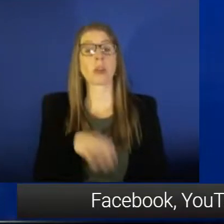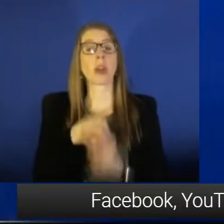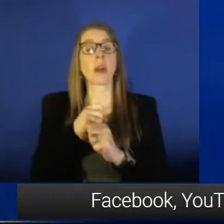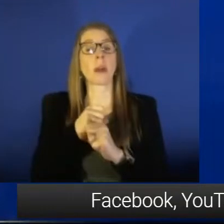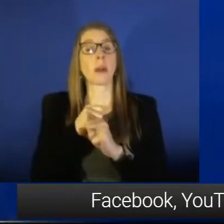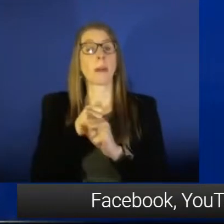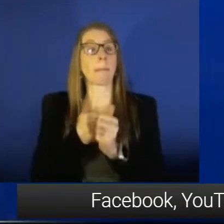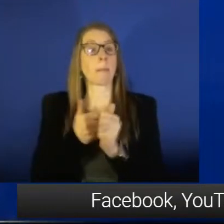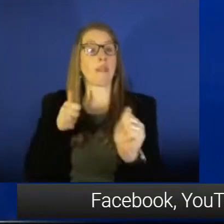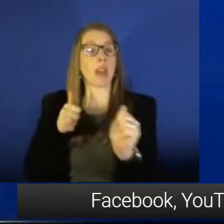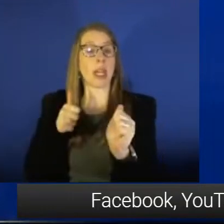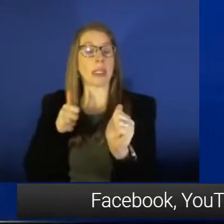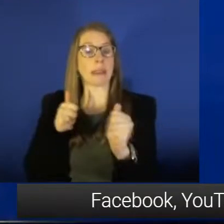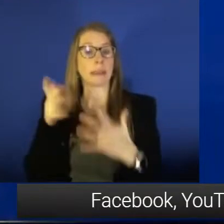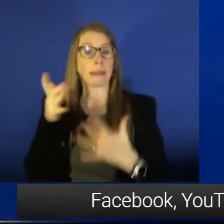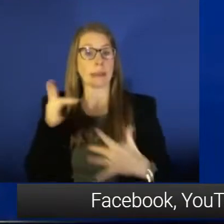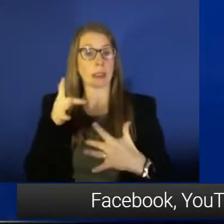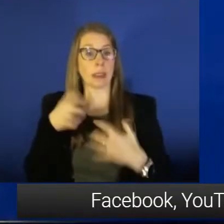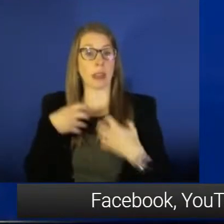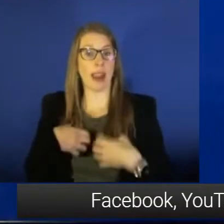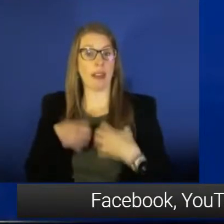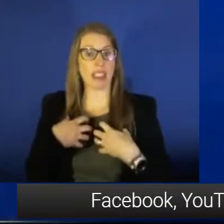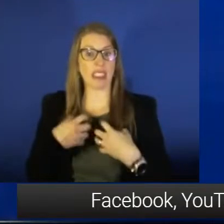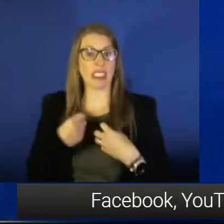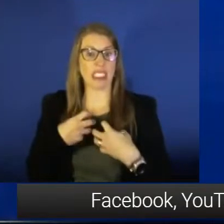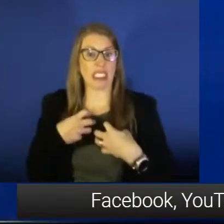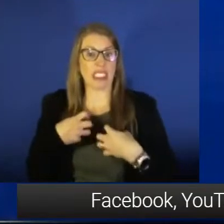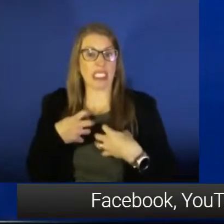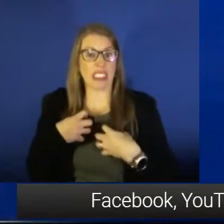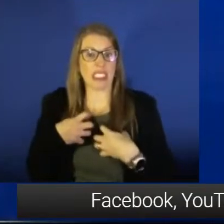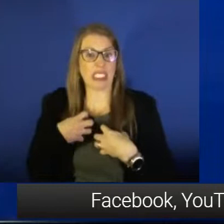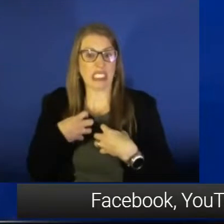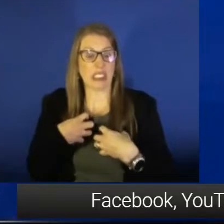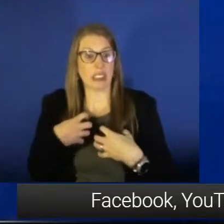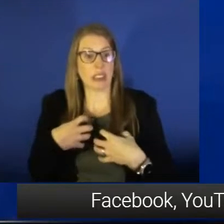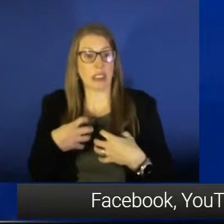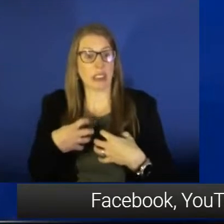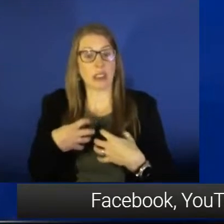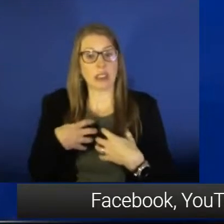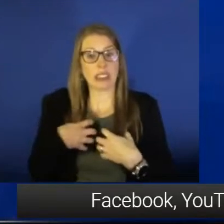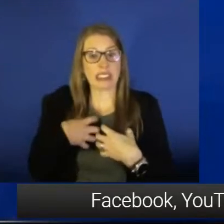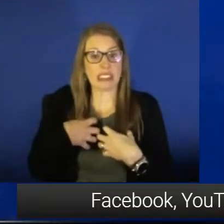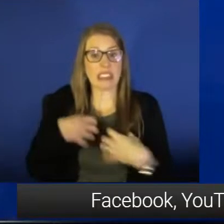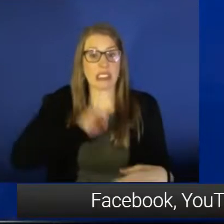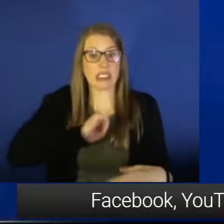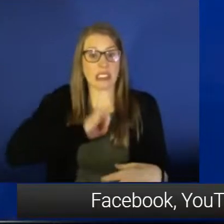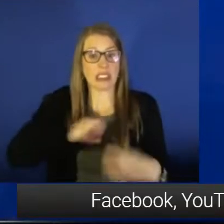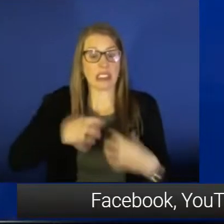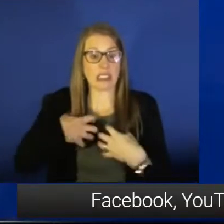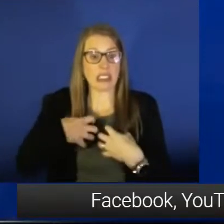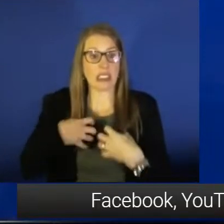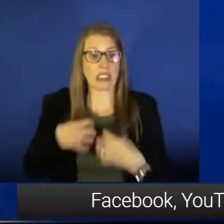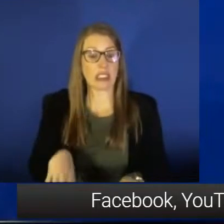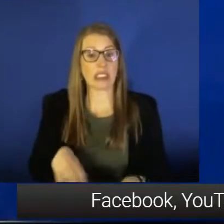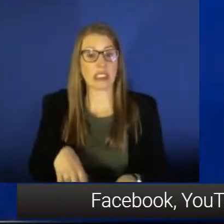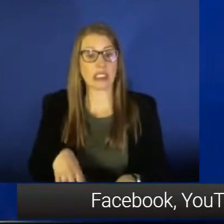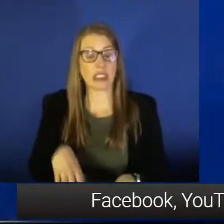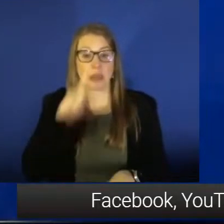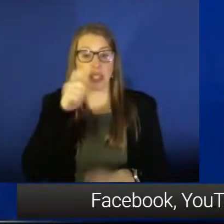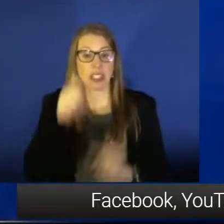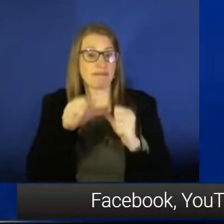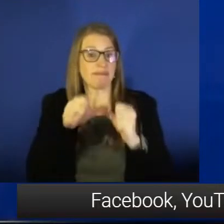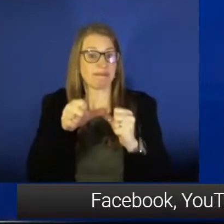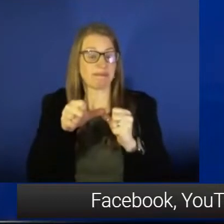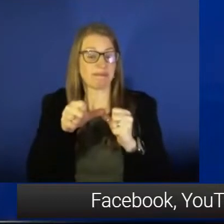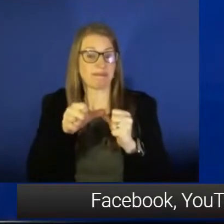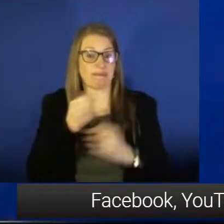and it goes into spasm, from having that spasm because of inflammation and just ongoing irritation of the airway.